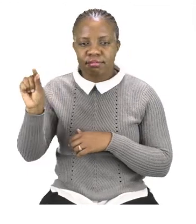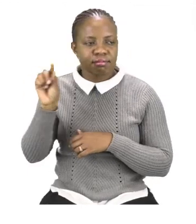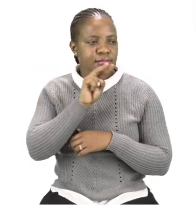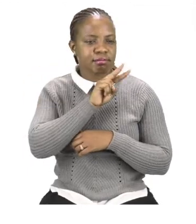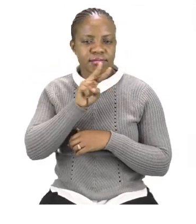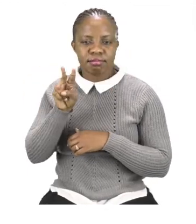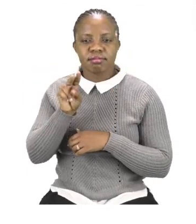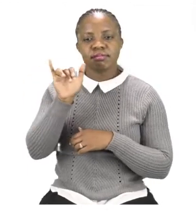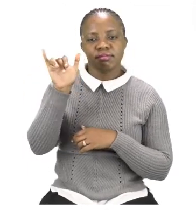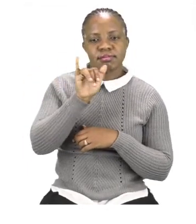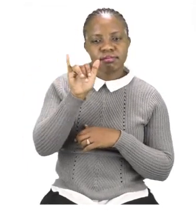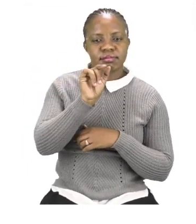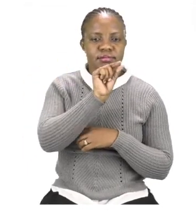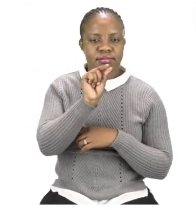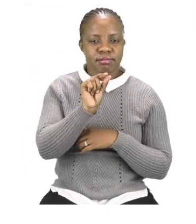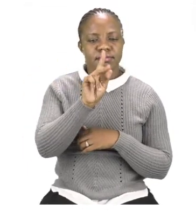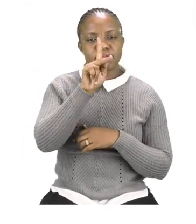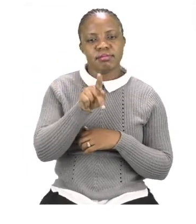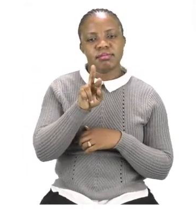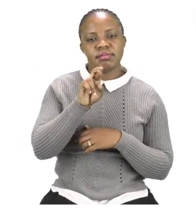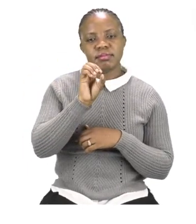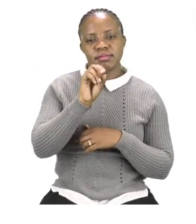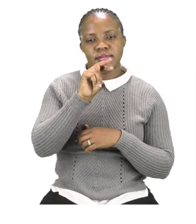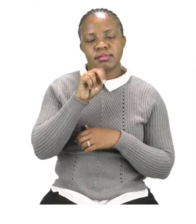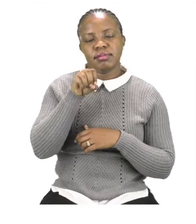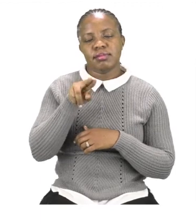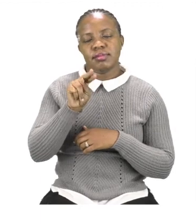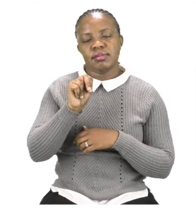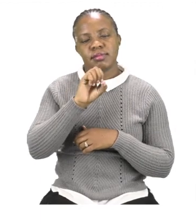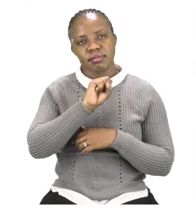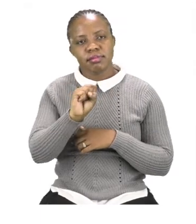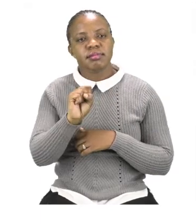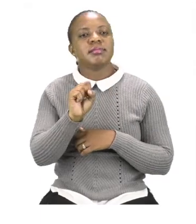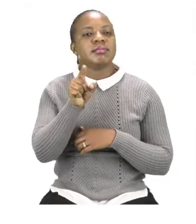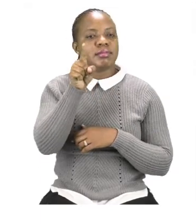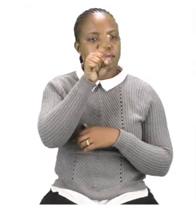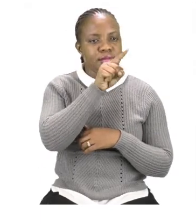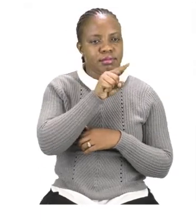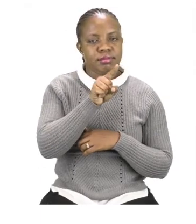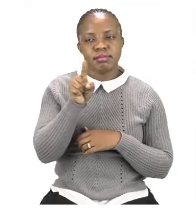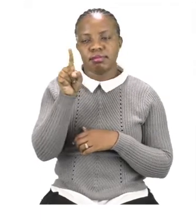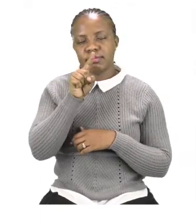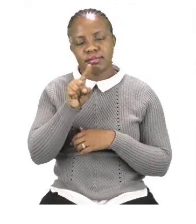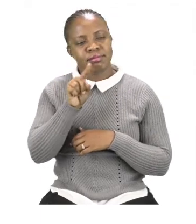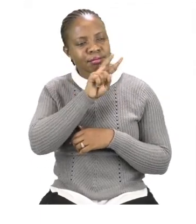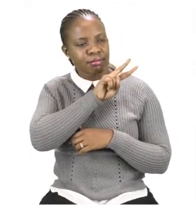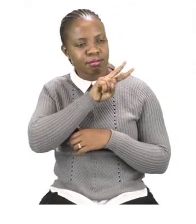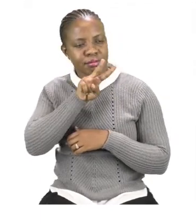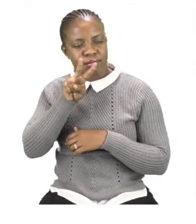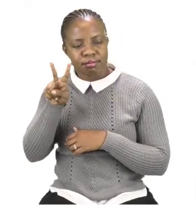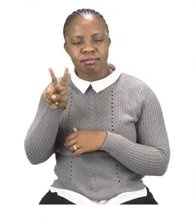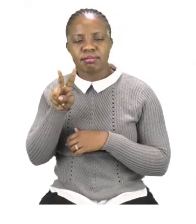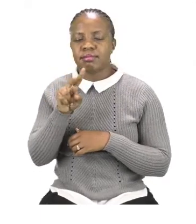them and then circle them. This means that we have to read very carefully. Now,